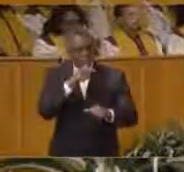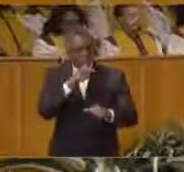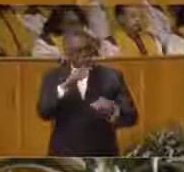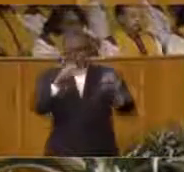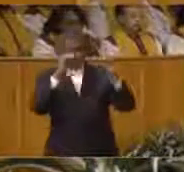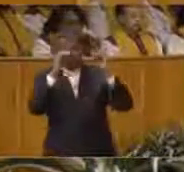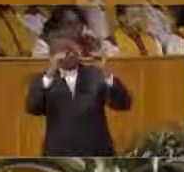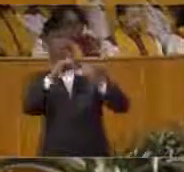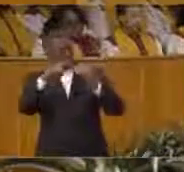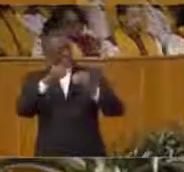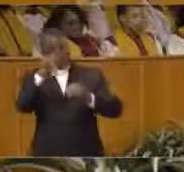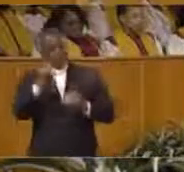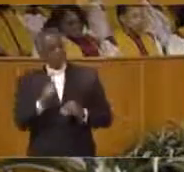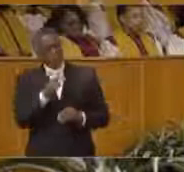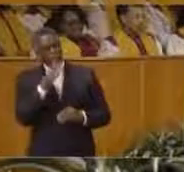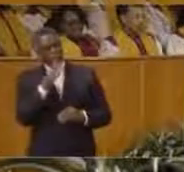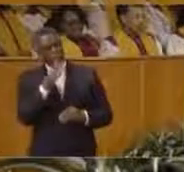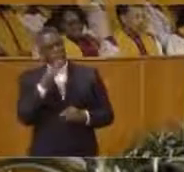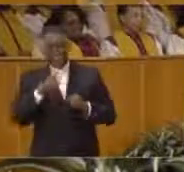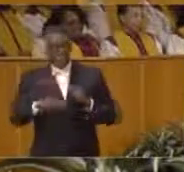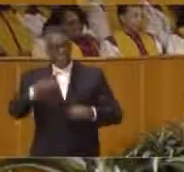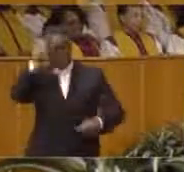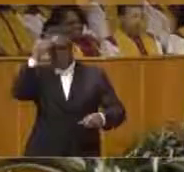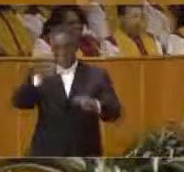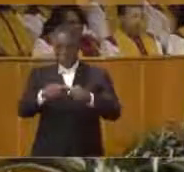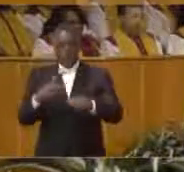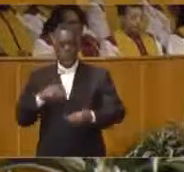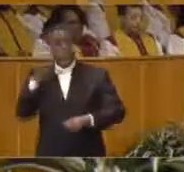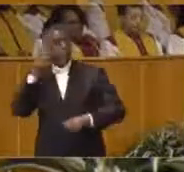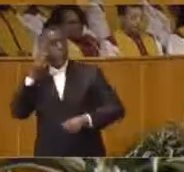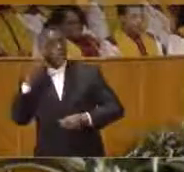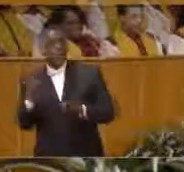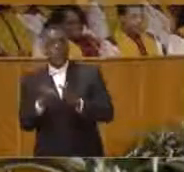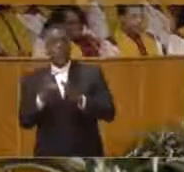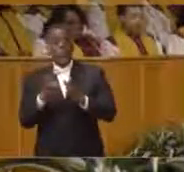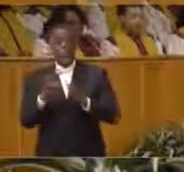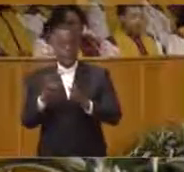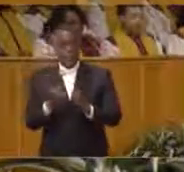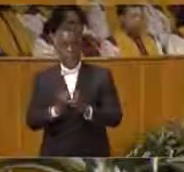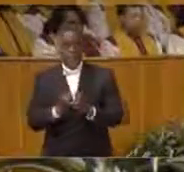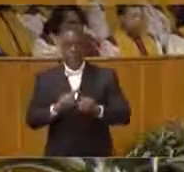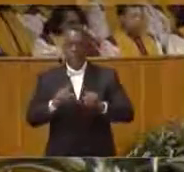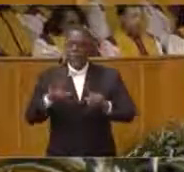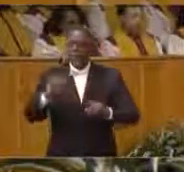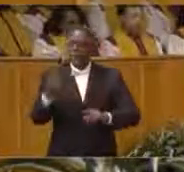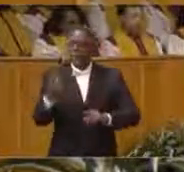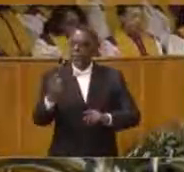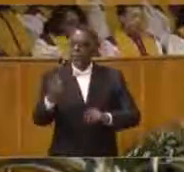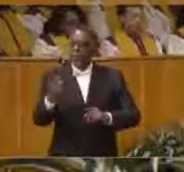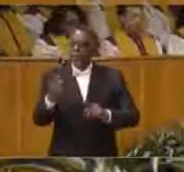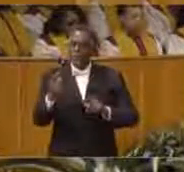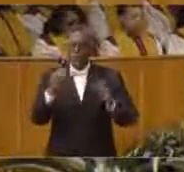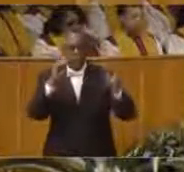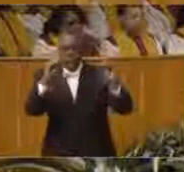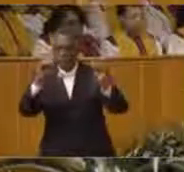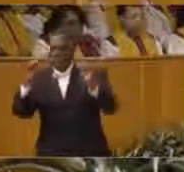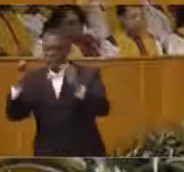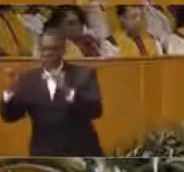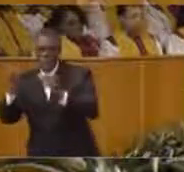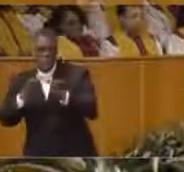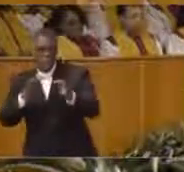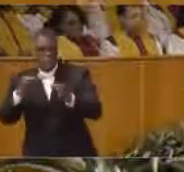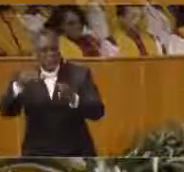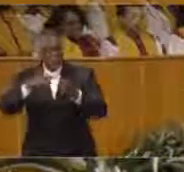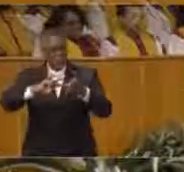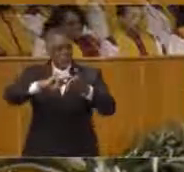what tithing was. We heard it, we witnessed it, but nobody ever taught us what it